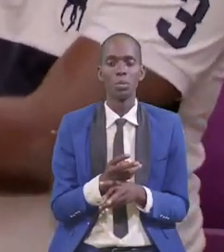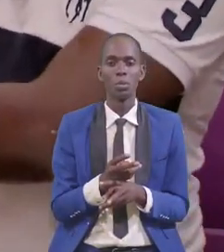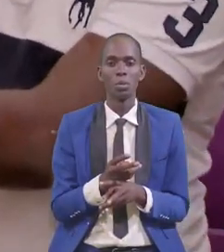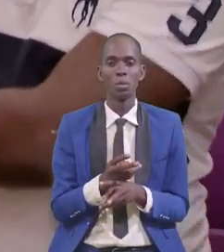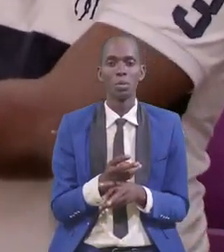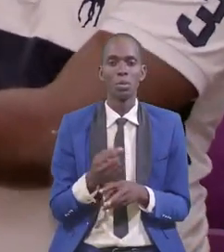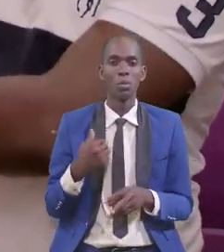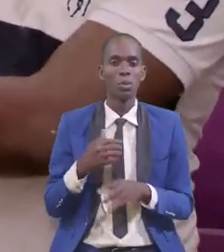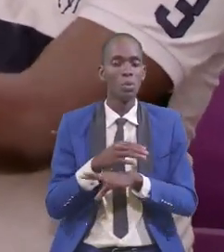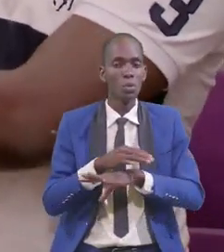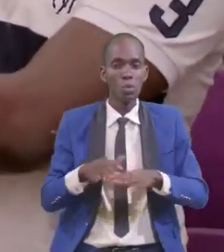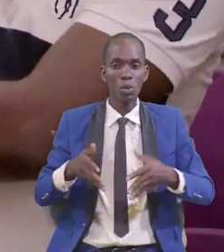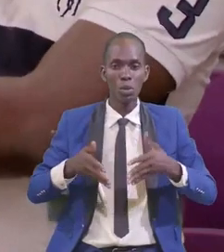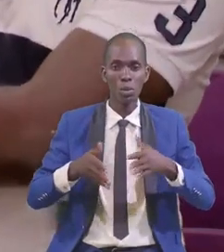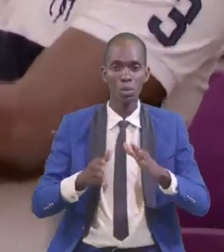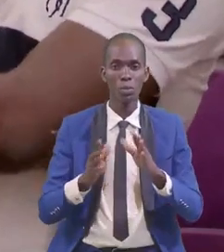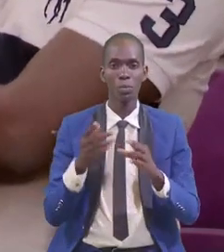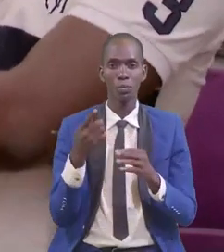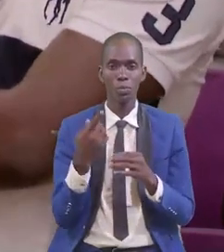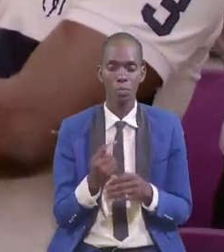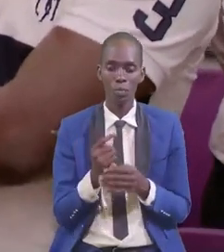the lowliness